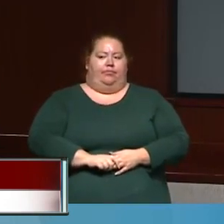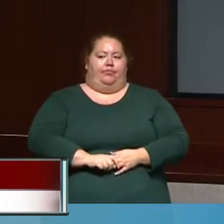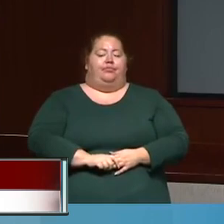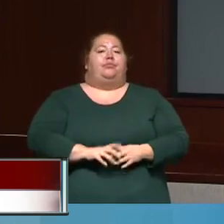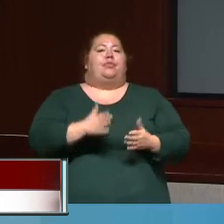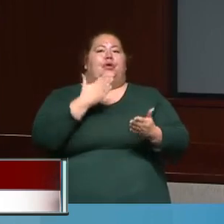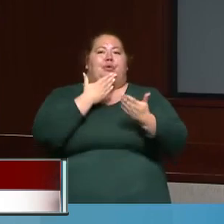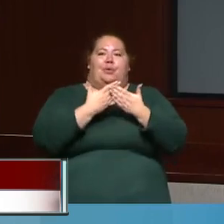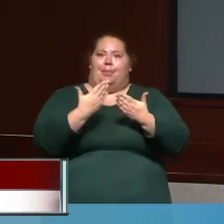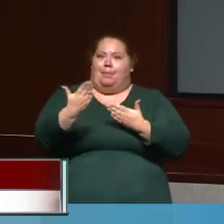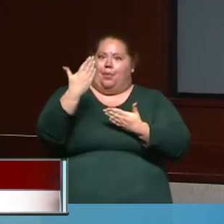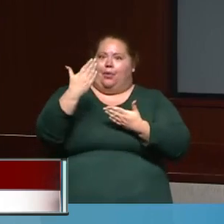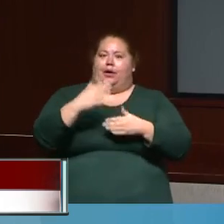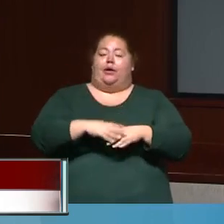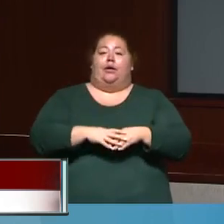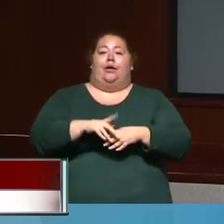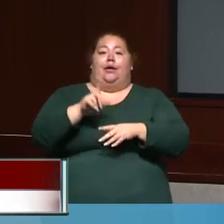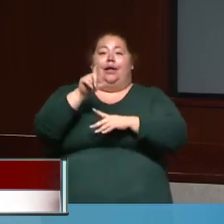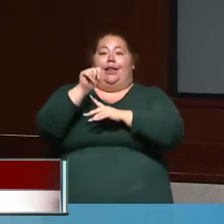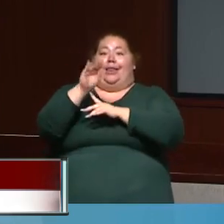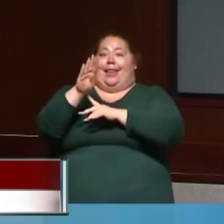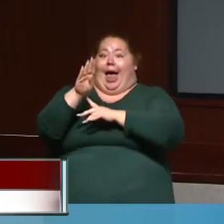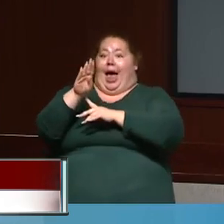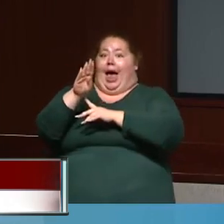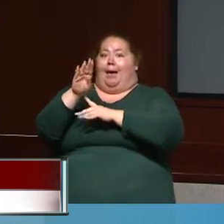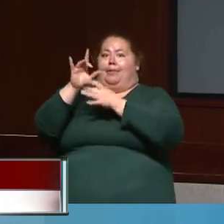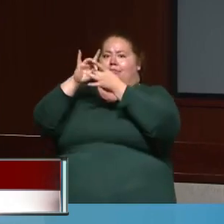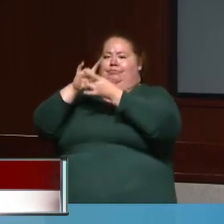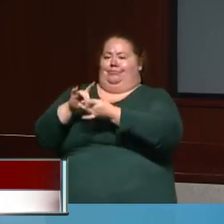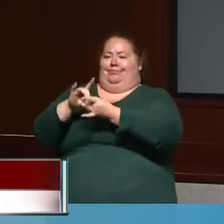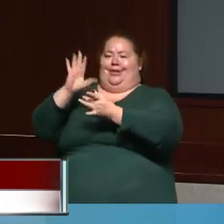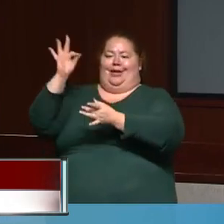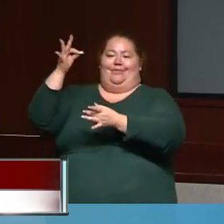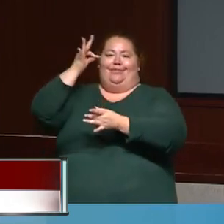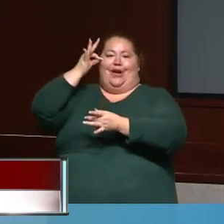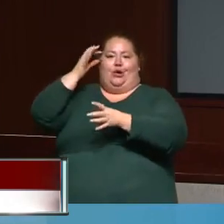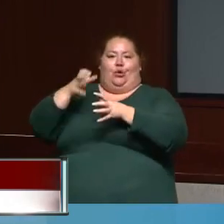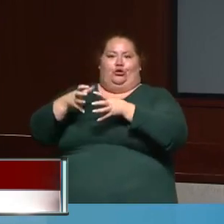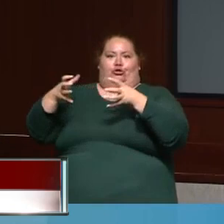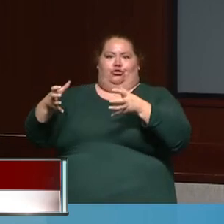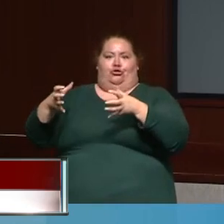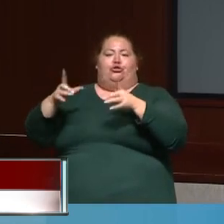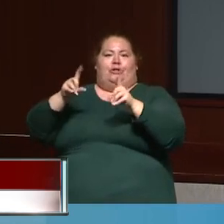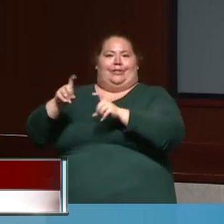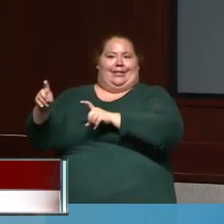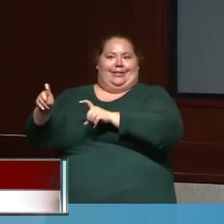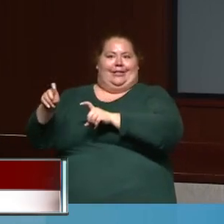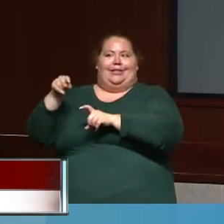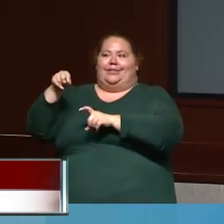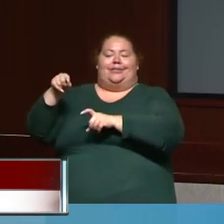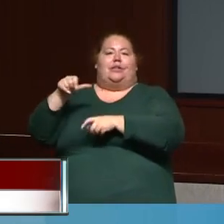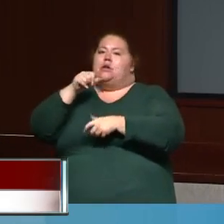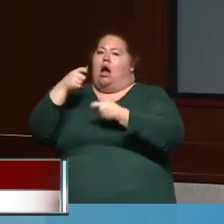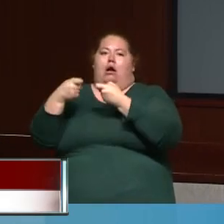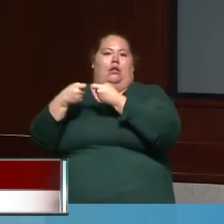Good morning. The lab associated with the federal surge mobile testing site is not electronically